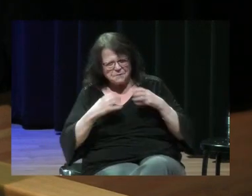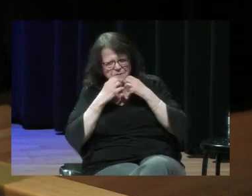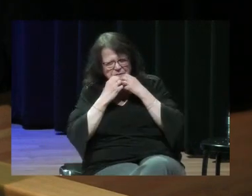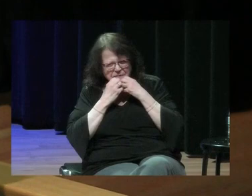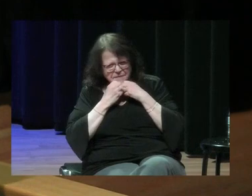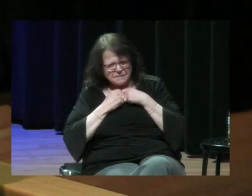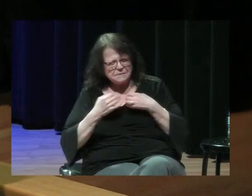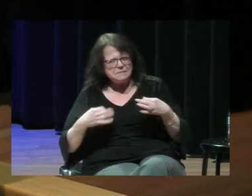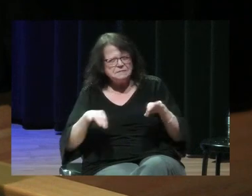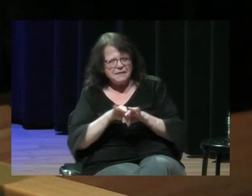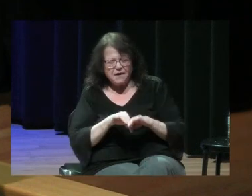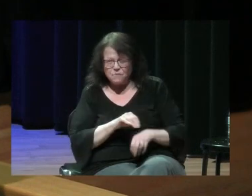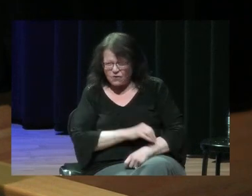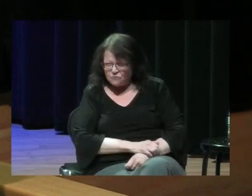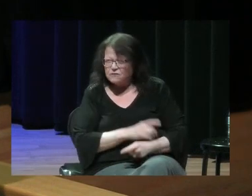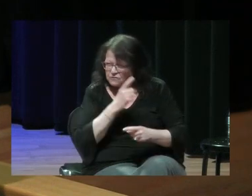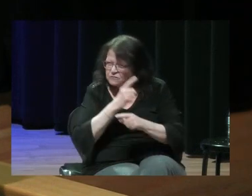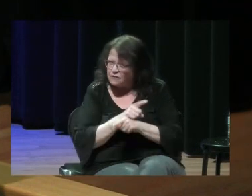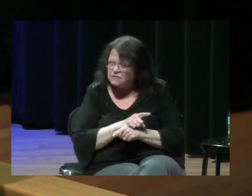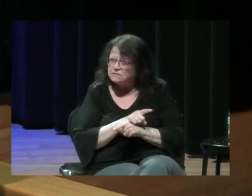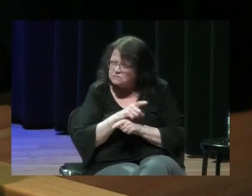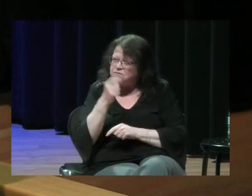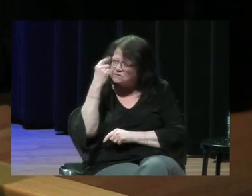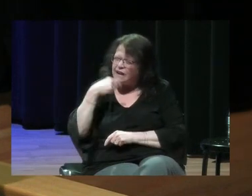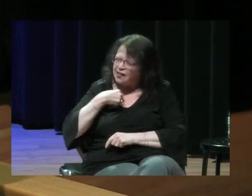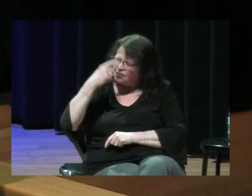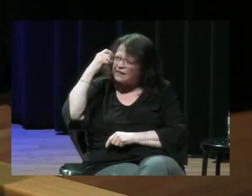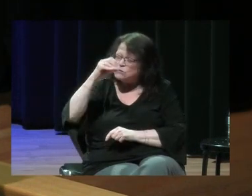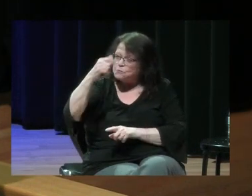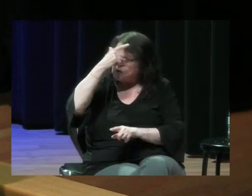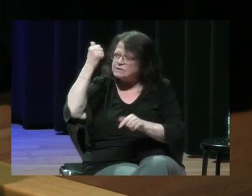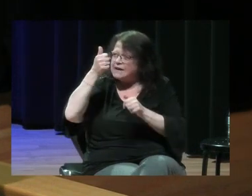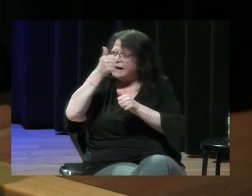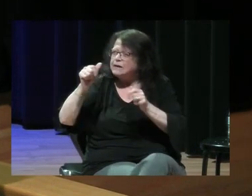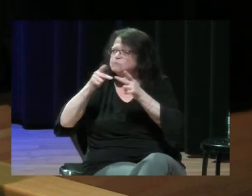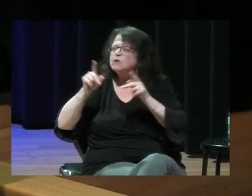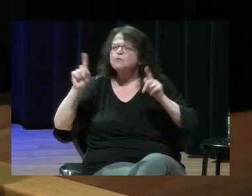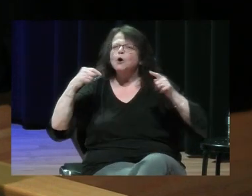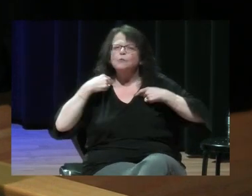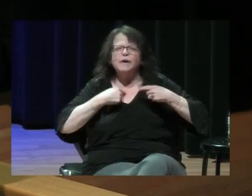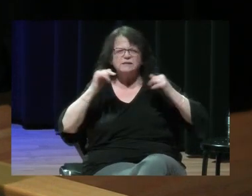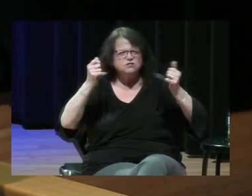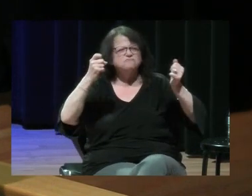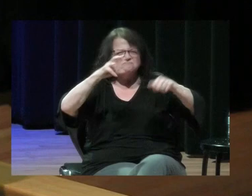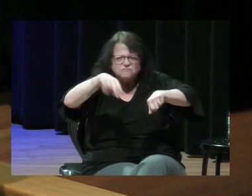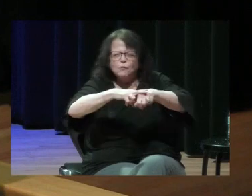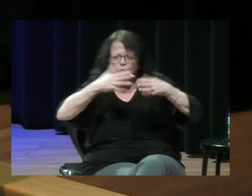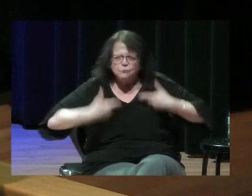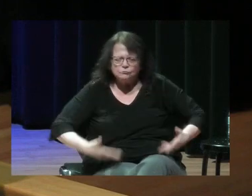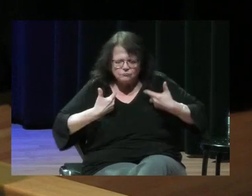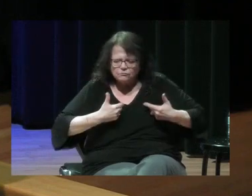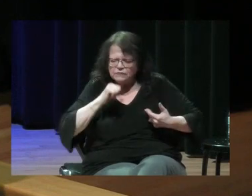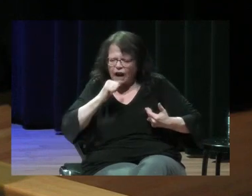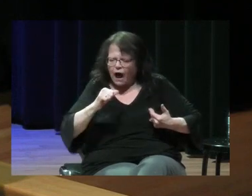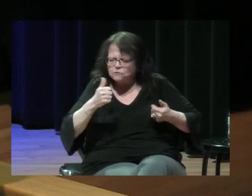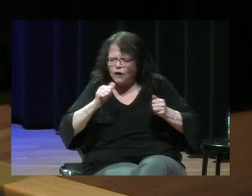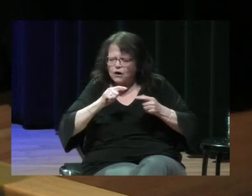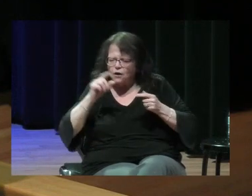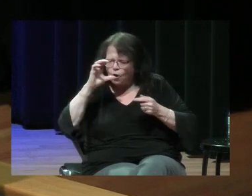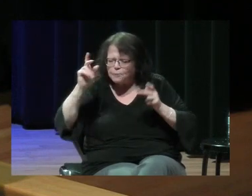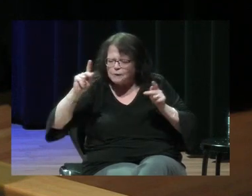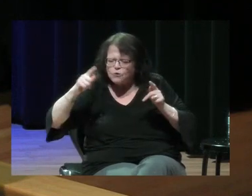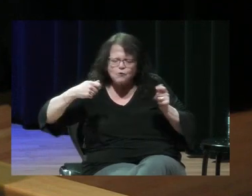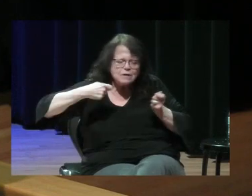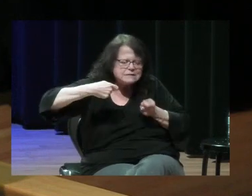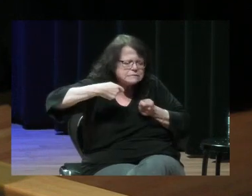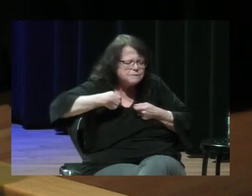Every space where we can be a citizen and not a consumer is really important for